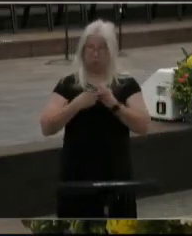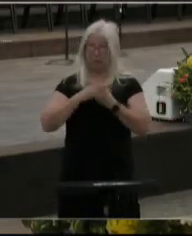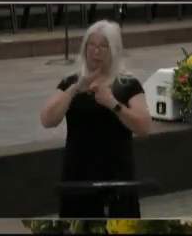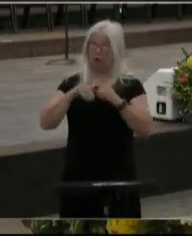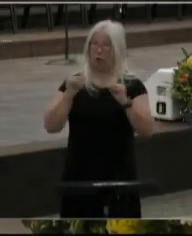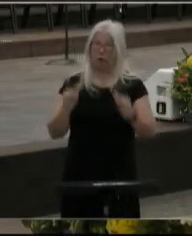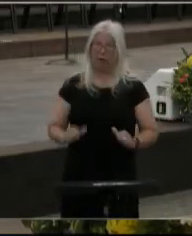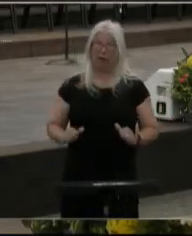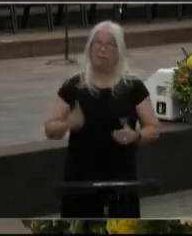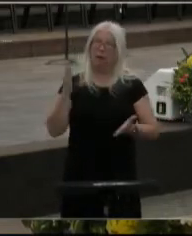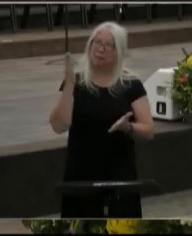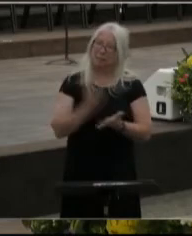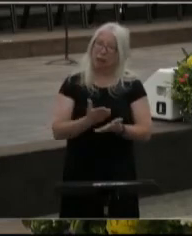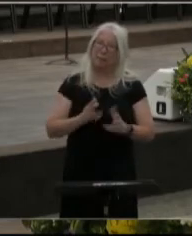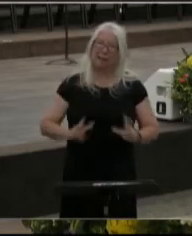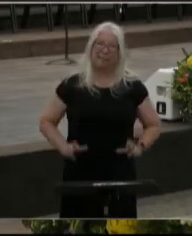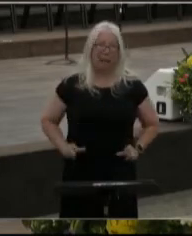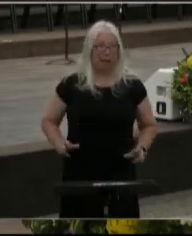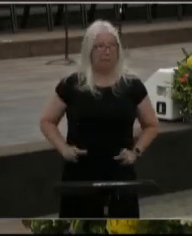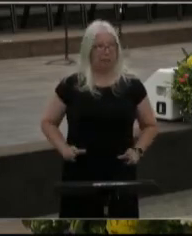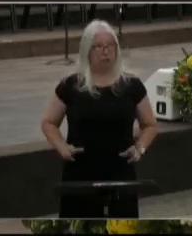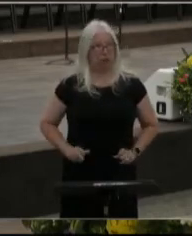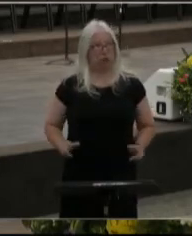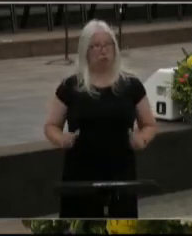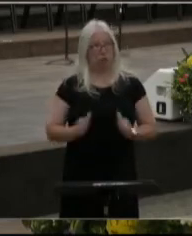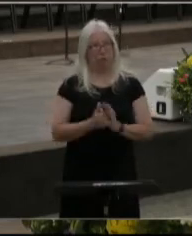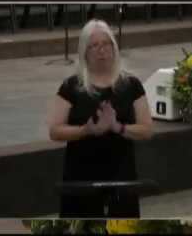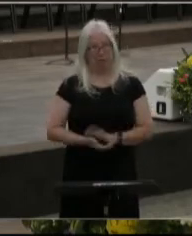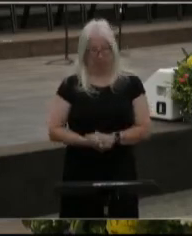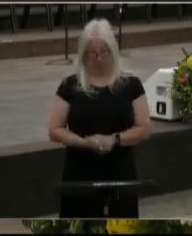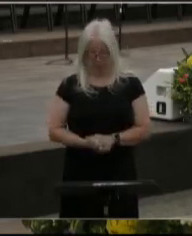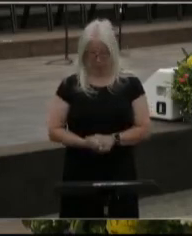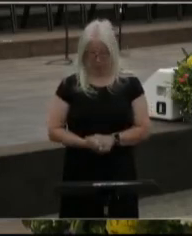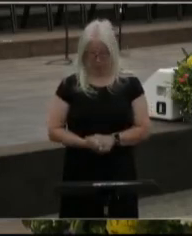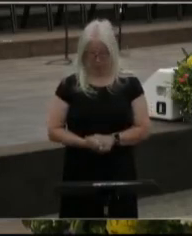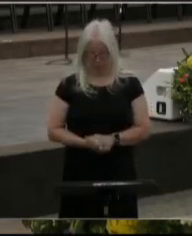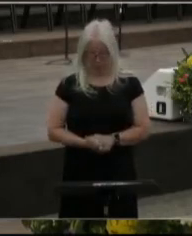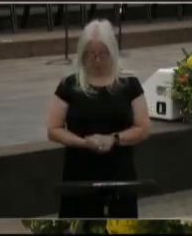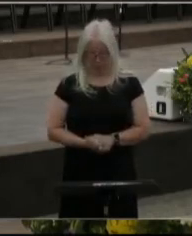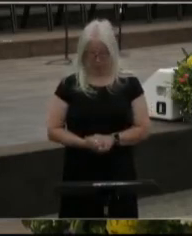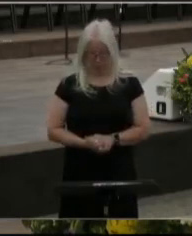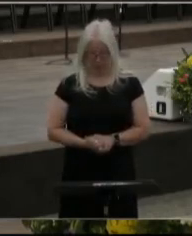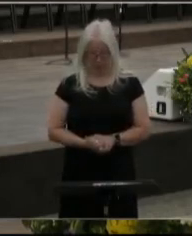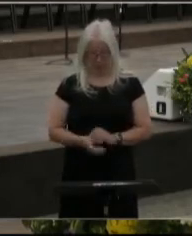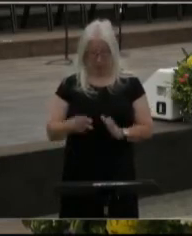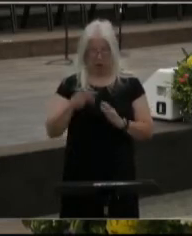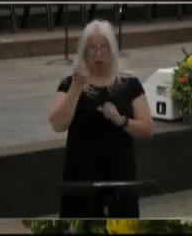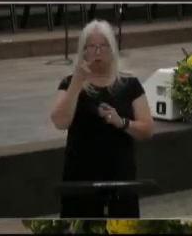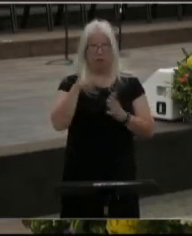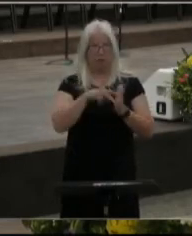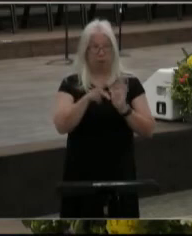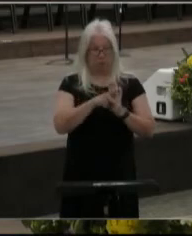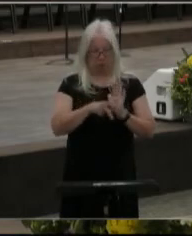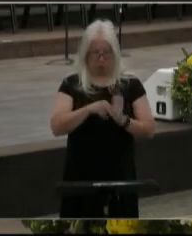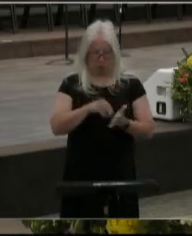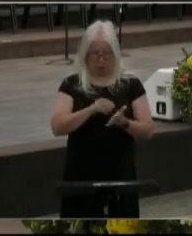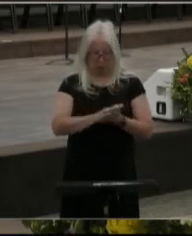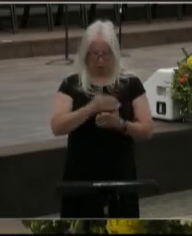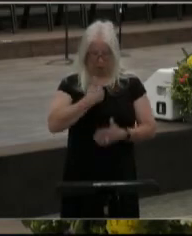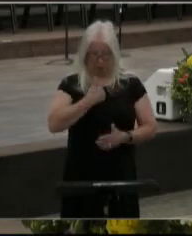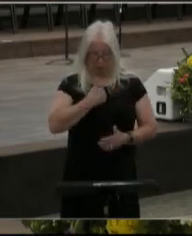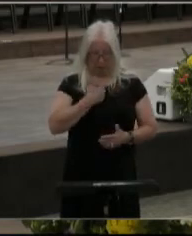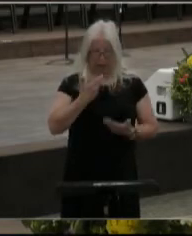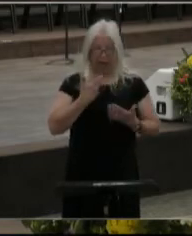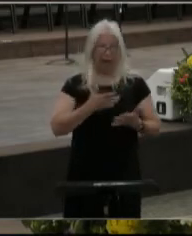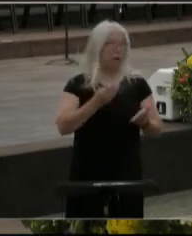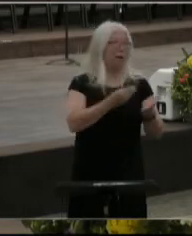can. But stop being selfish with it. I want you to understand this principle. Ready? I wrote this down for myself. I